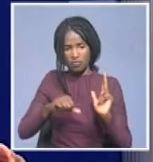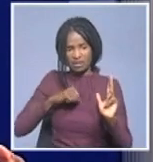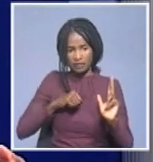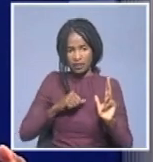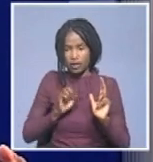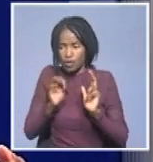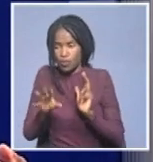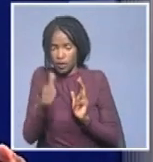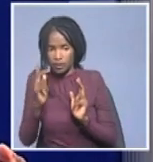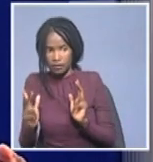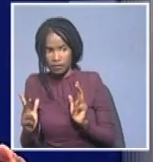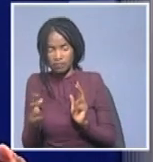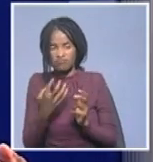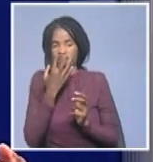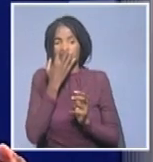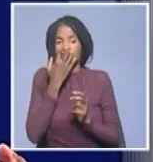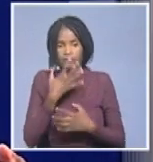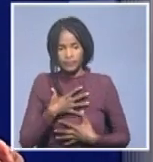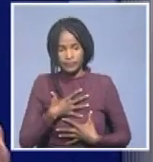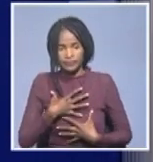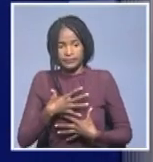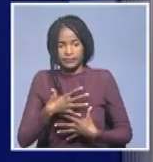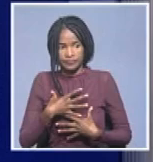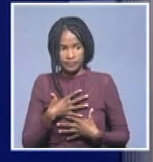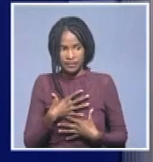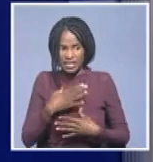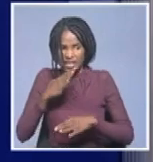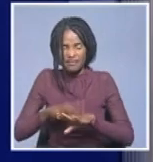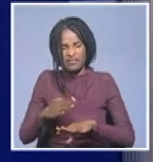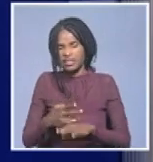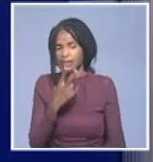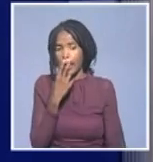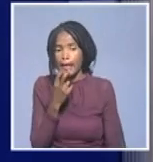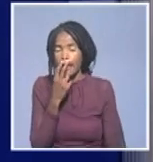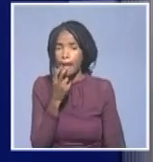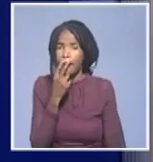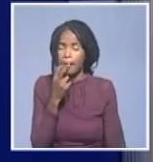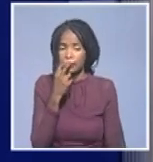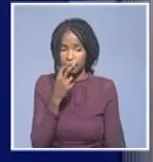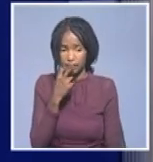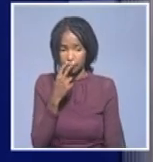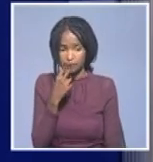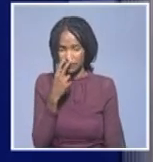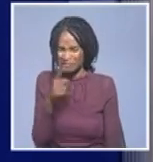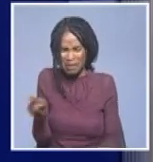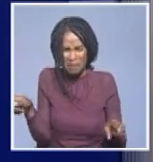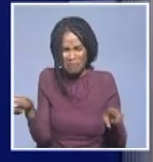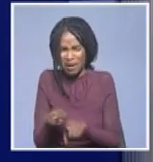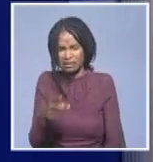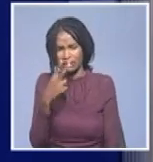person through a respiratory tract. It's like flu, it's a flu-like, you know, type of